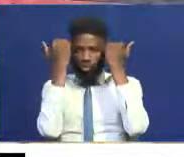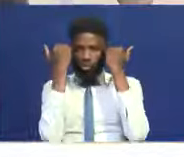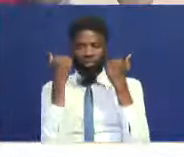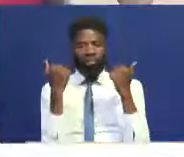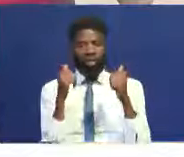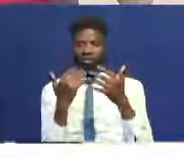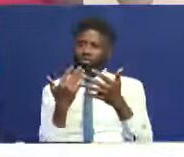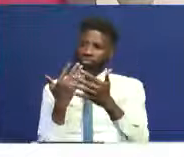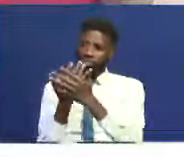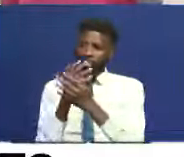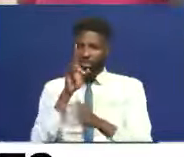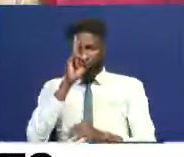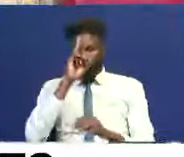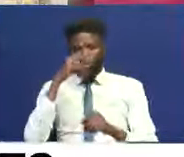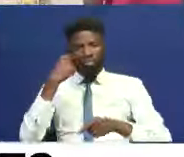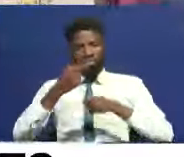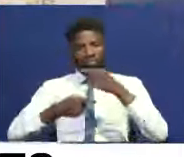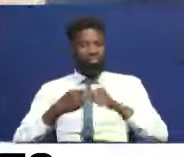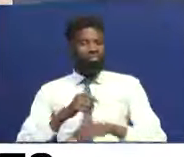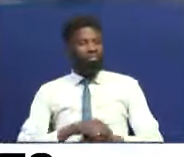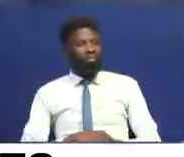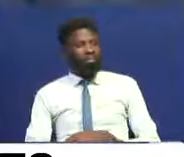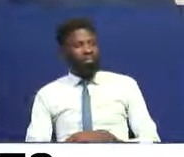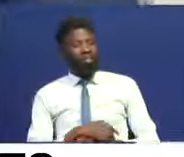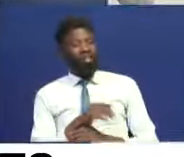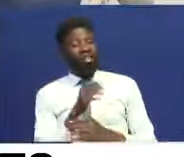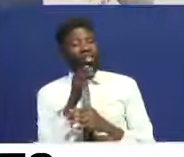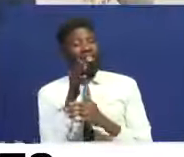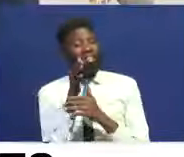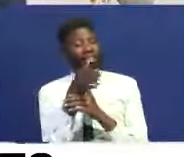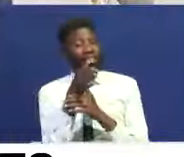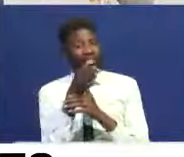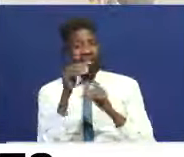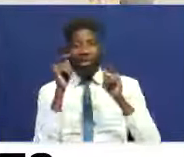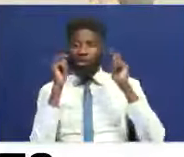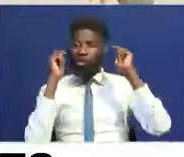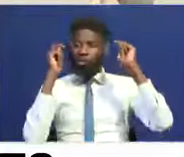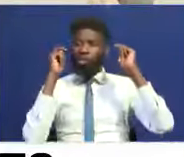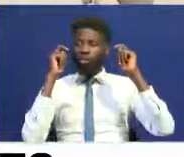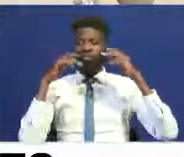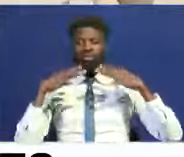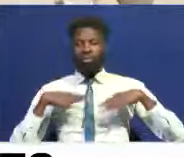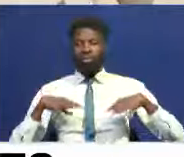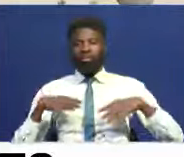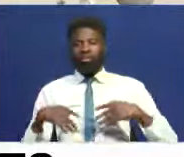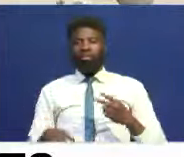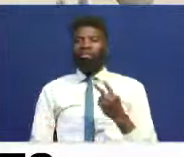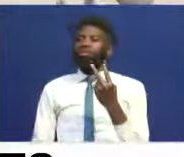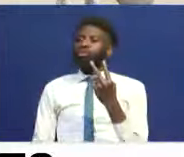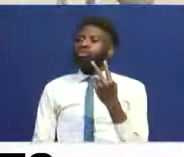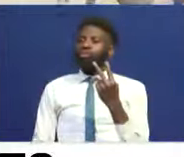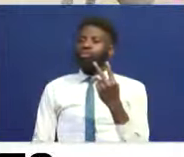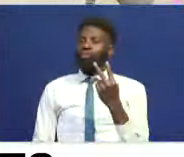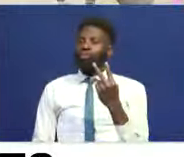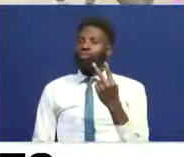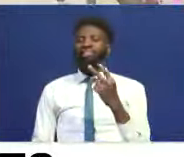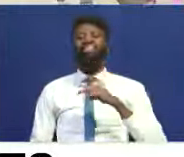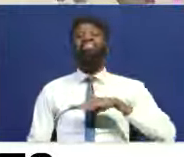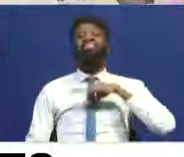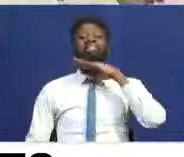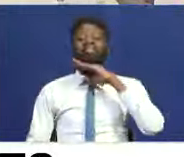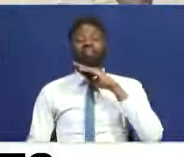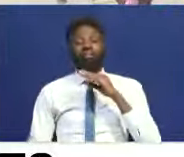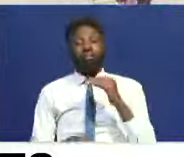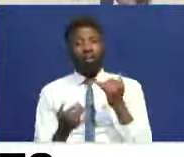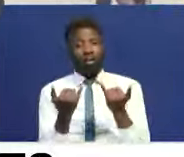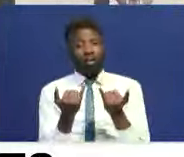station. After Thursday's protest that led to deaths of at least 2 people, businesses in Ongata Rongai in Kajiado